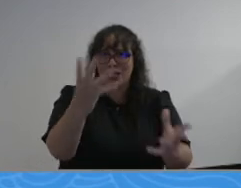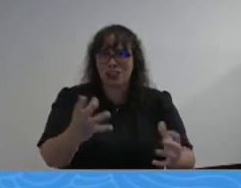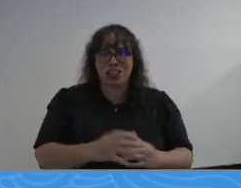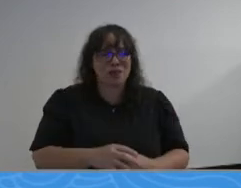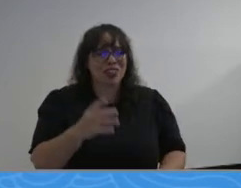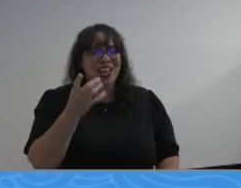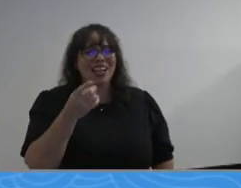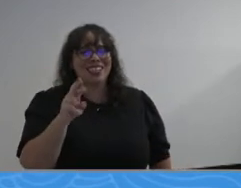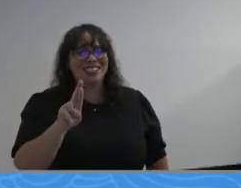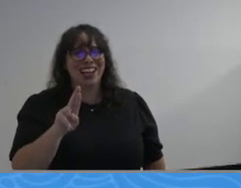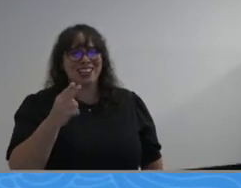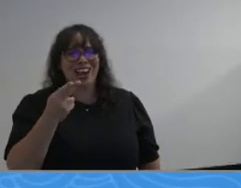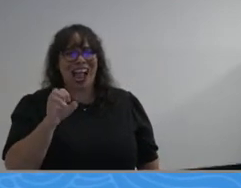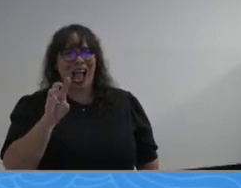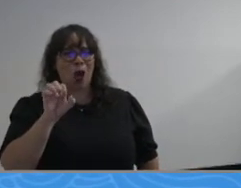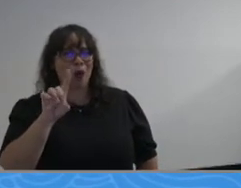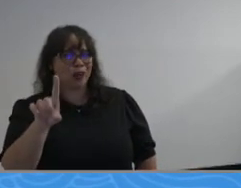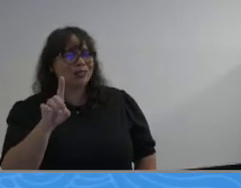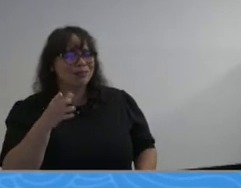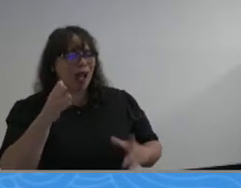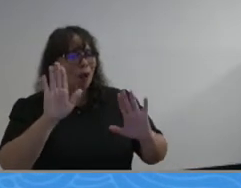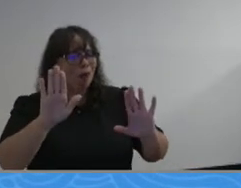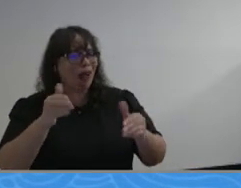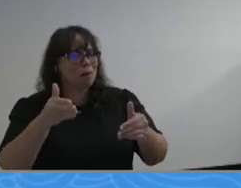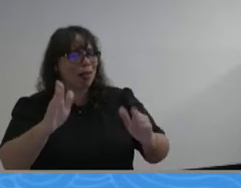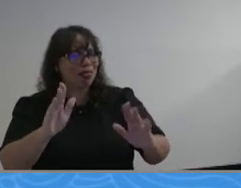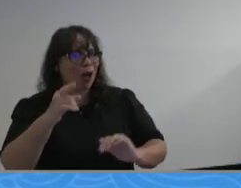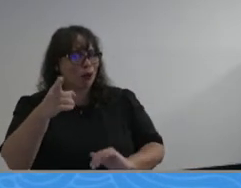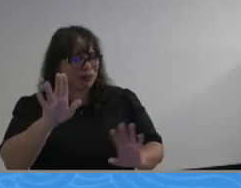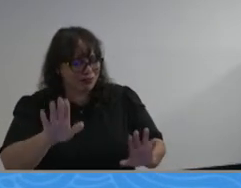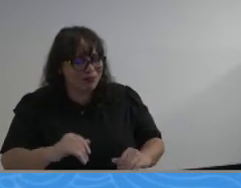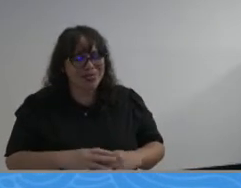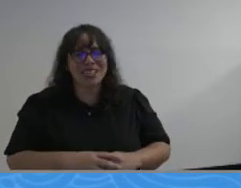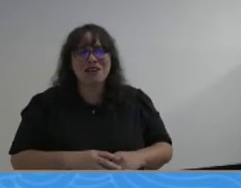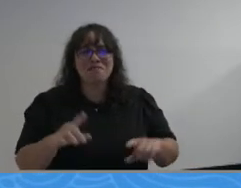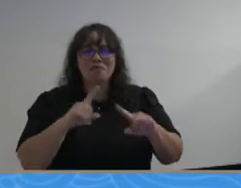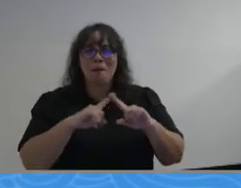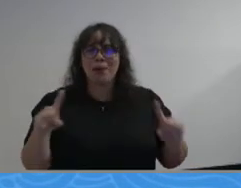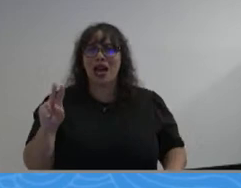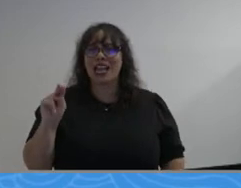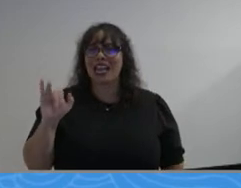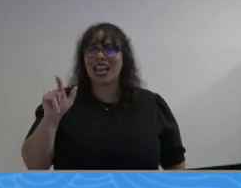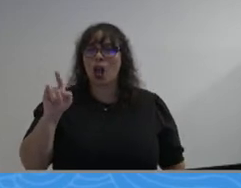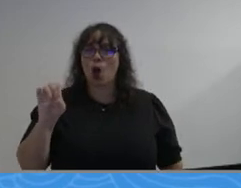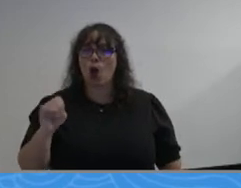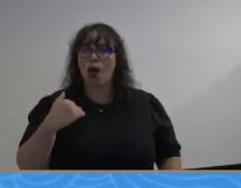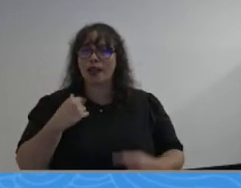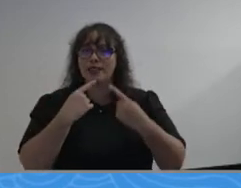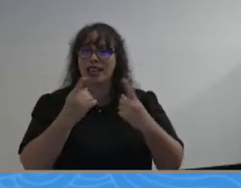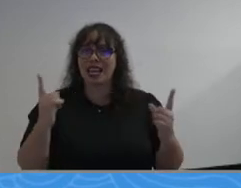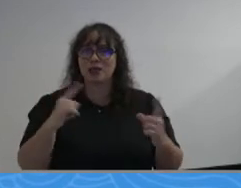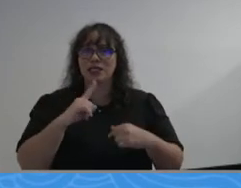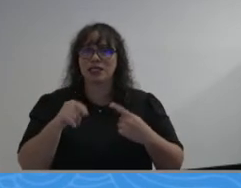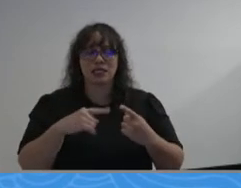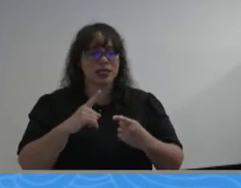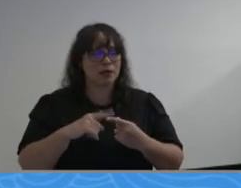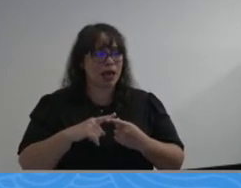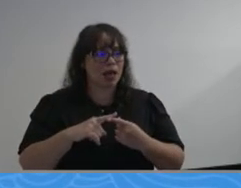Dr. Howard, you have certain liberties that we're going to allow you to. But I think Nicola has an announcement for us about